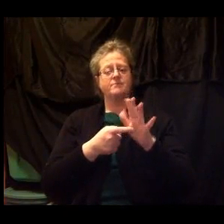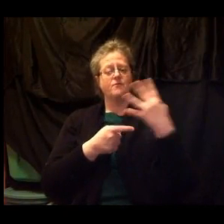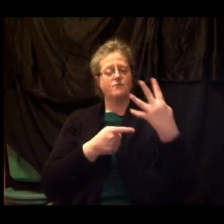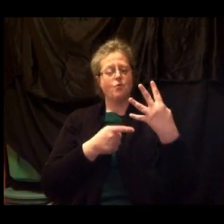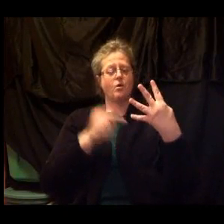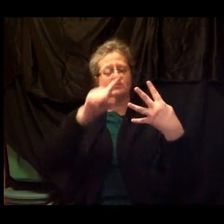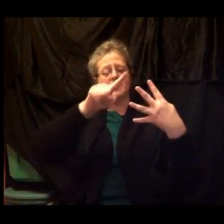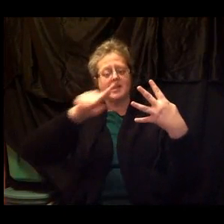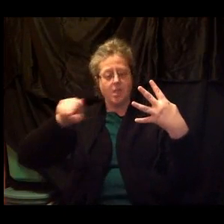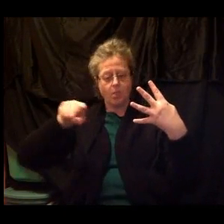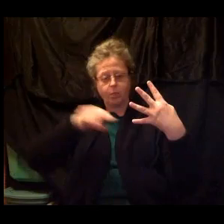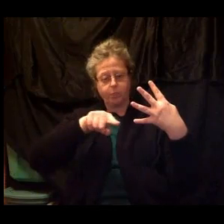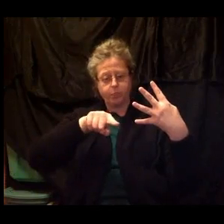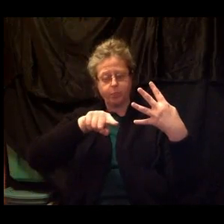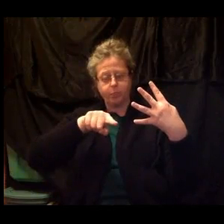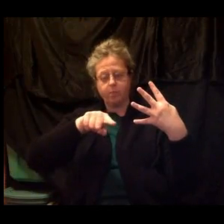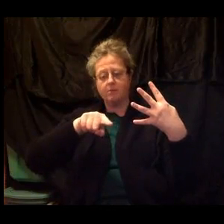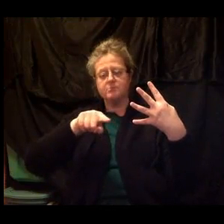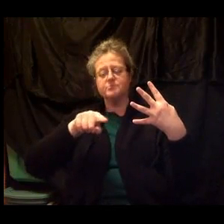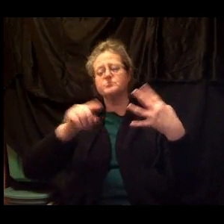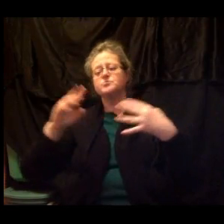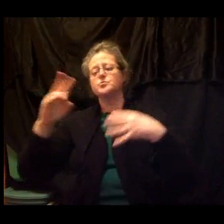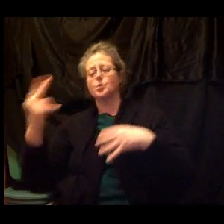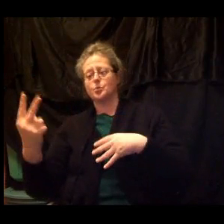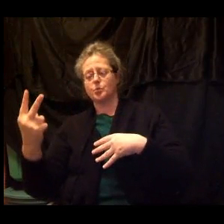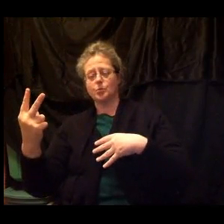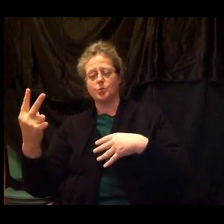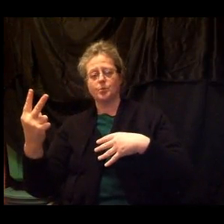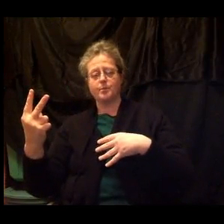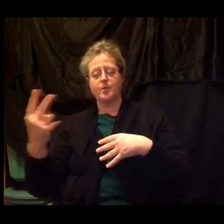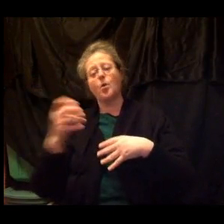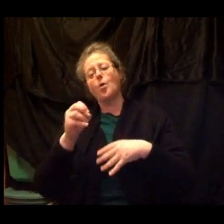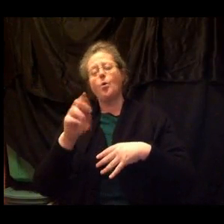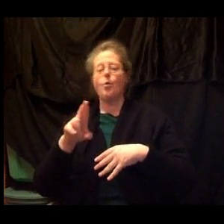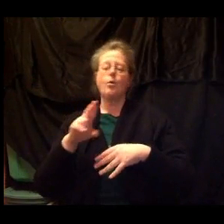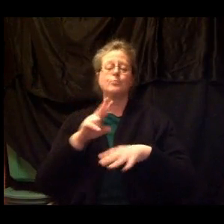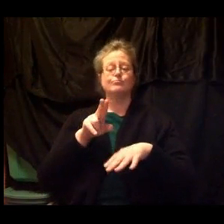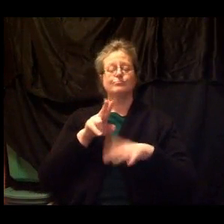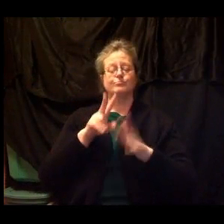the other way, the way we normally would read in English, 2 is less than 4.